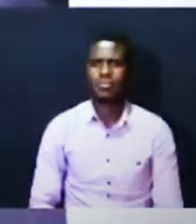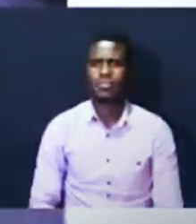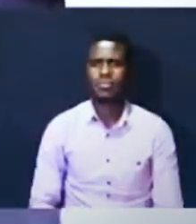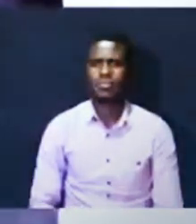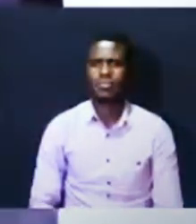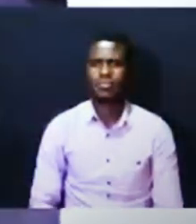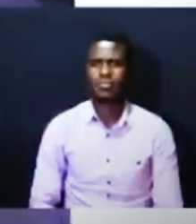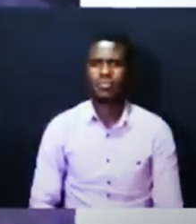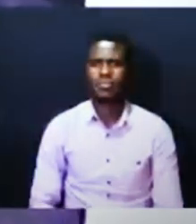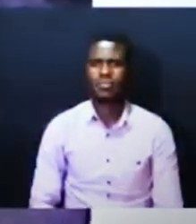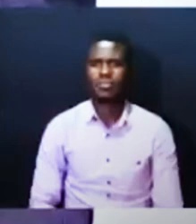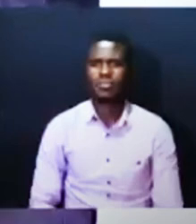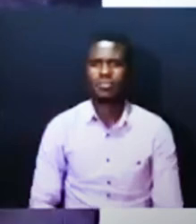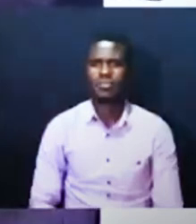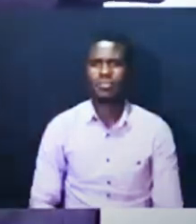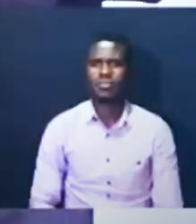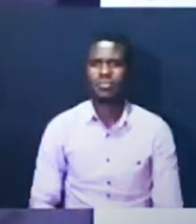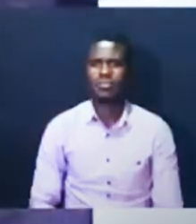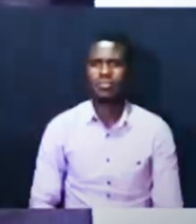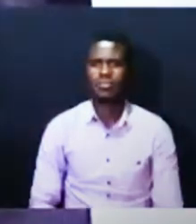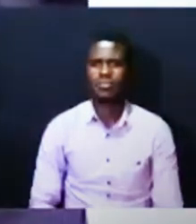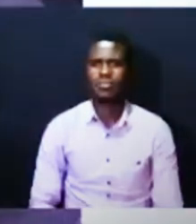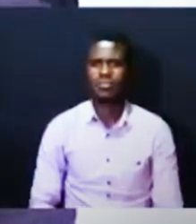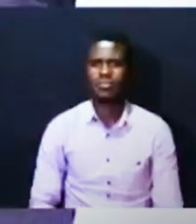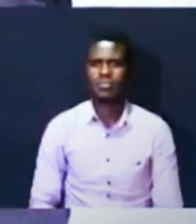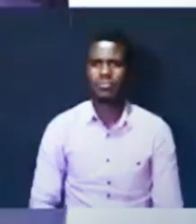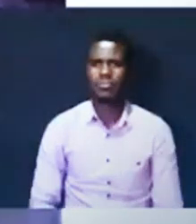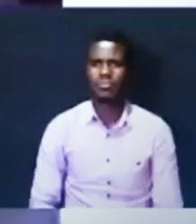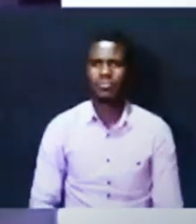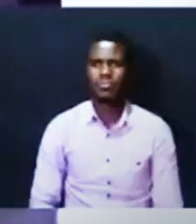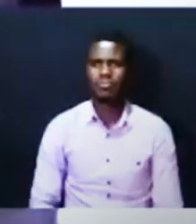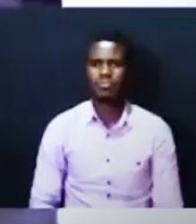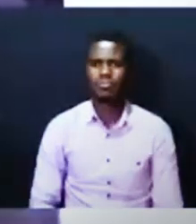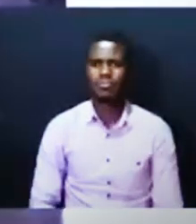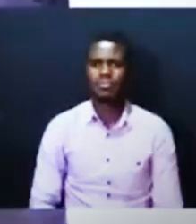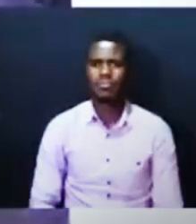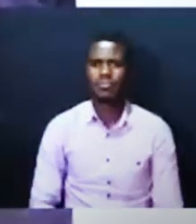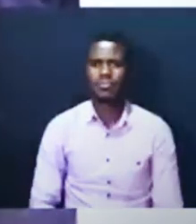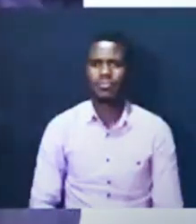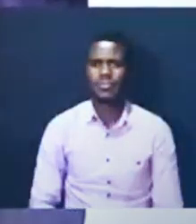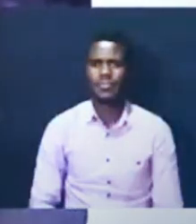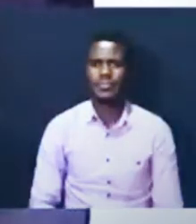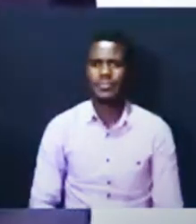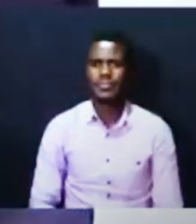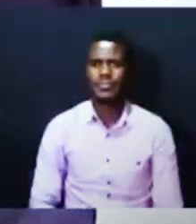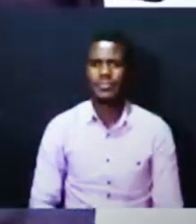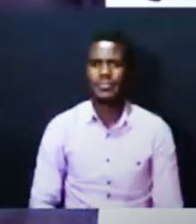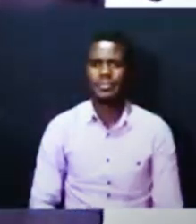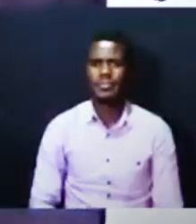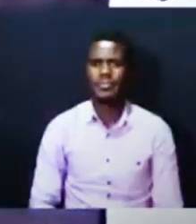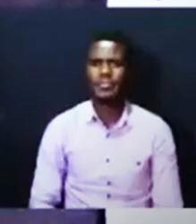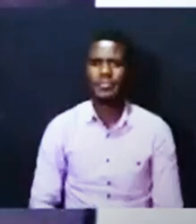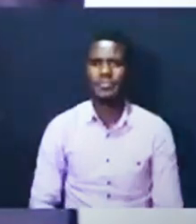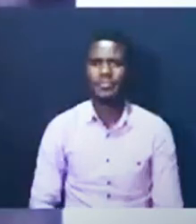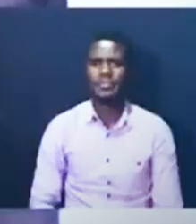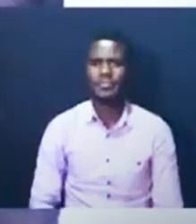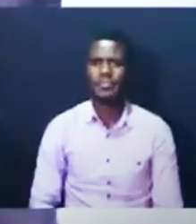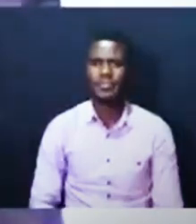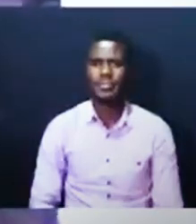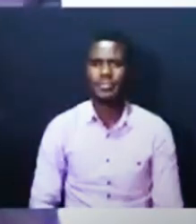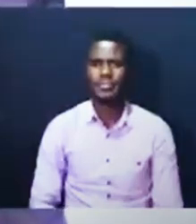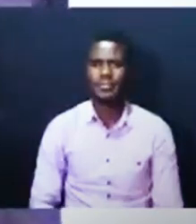Munkuno, Munsro, and Yamme and a Masemo, Munyamu hunting, na Munya and Merima.